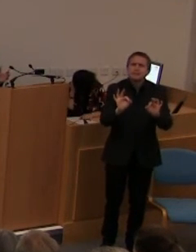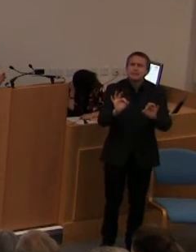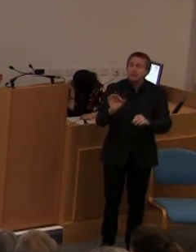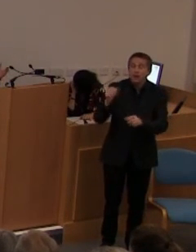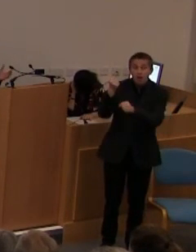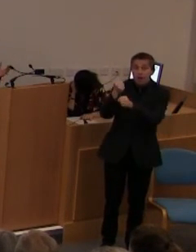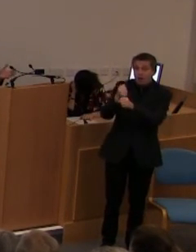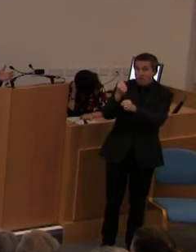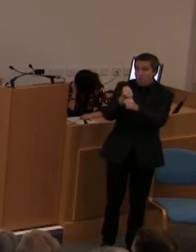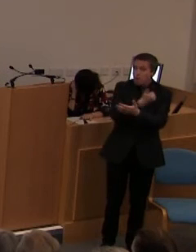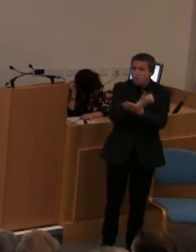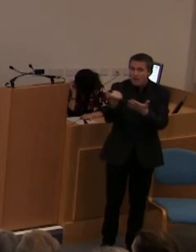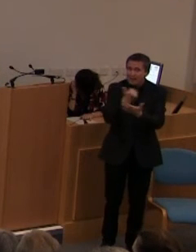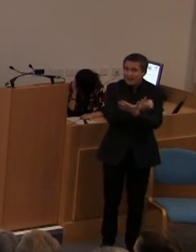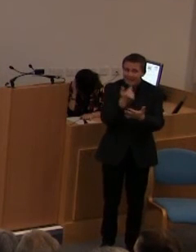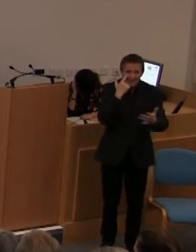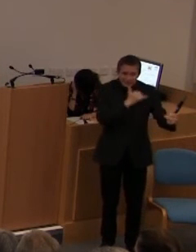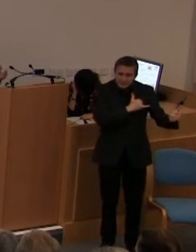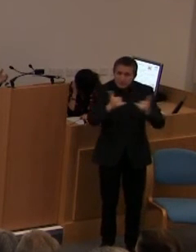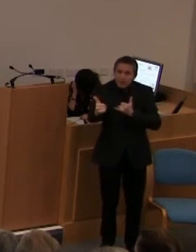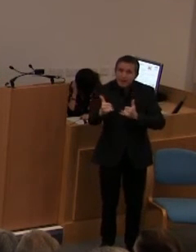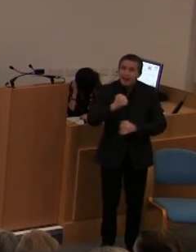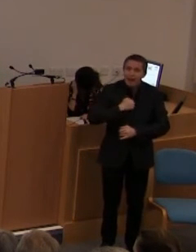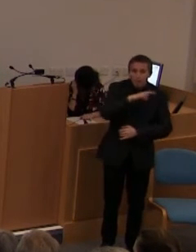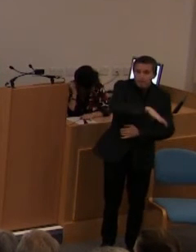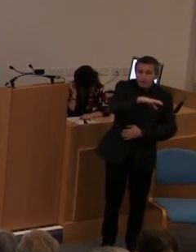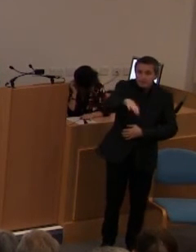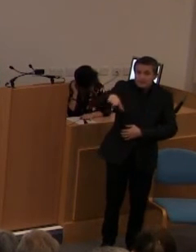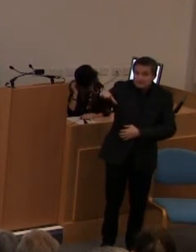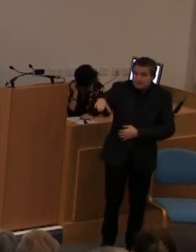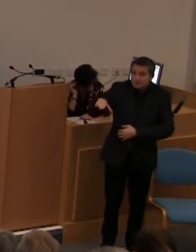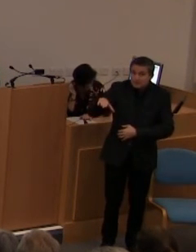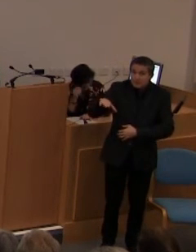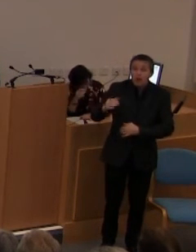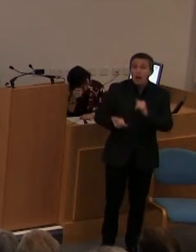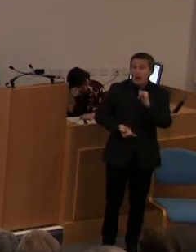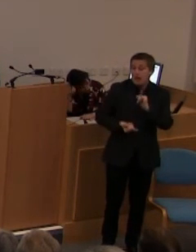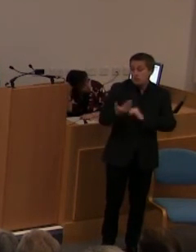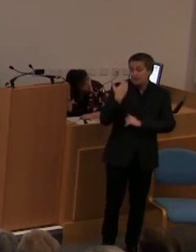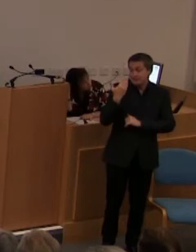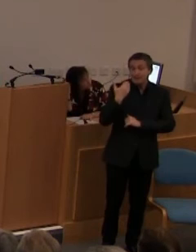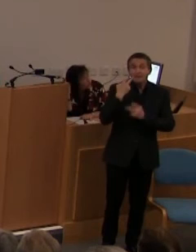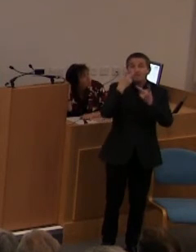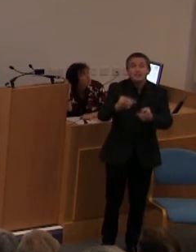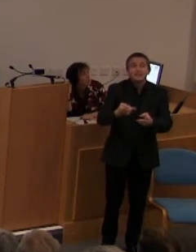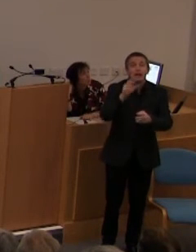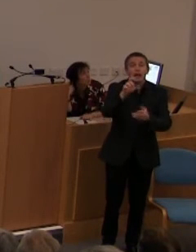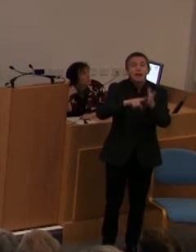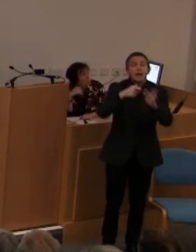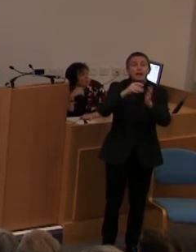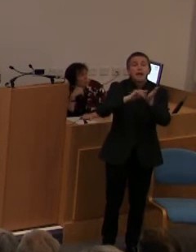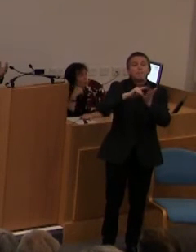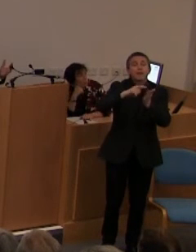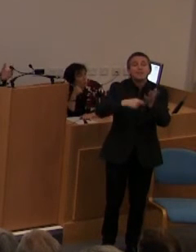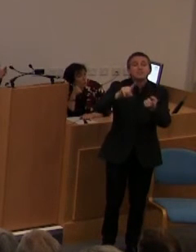that inspect our premises. The last visited Clackmannan Community Hospital earlier